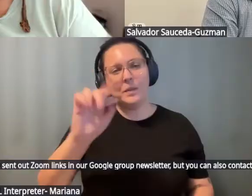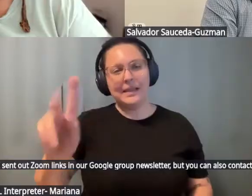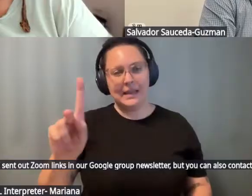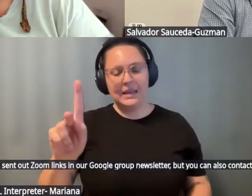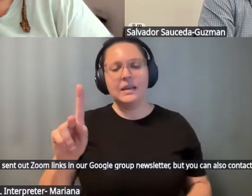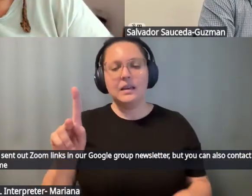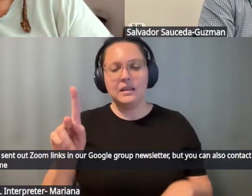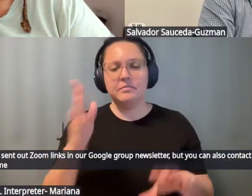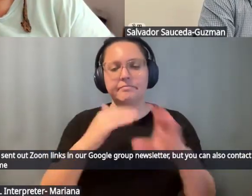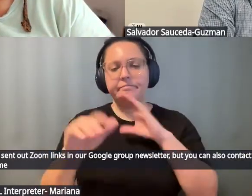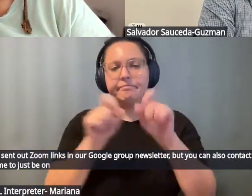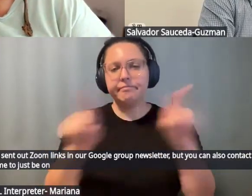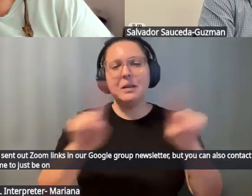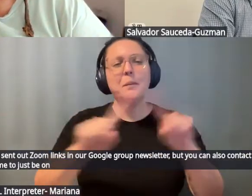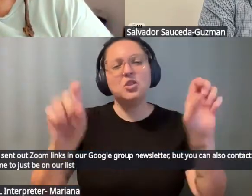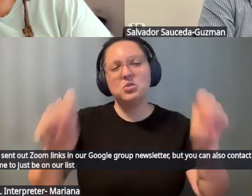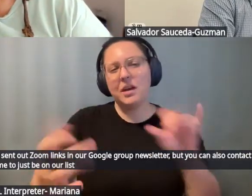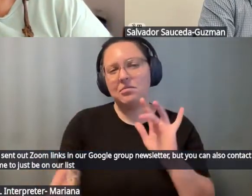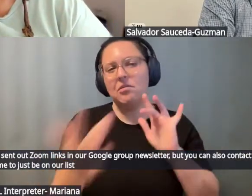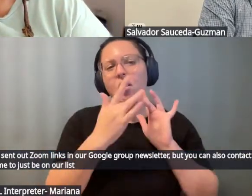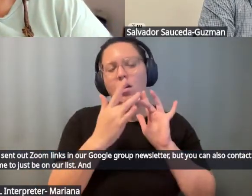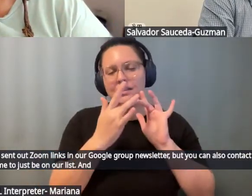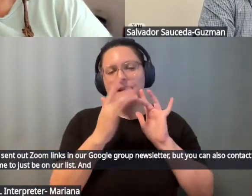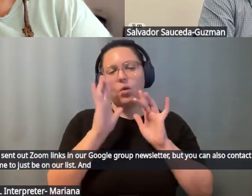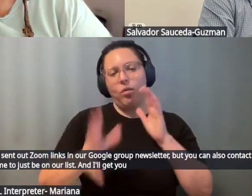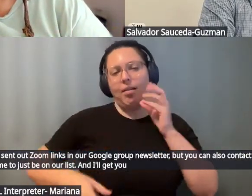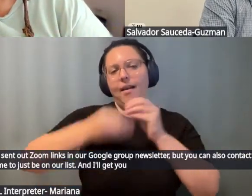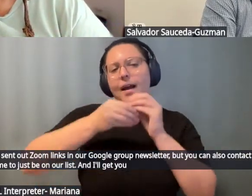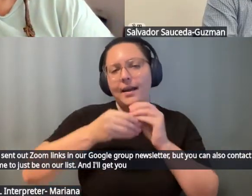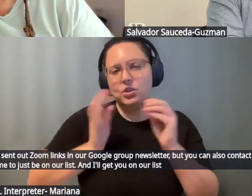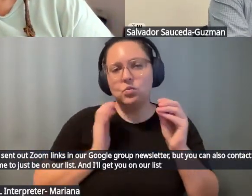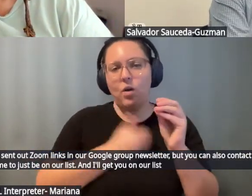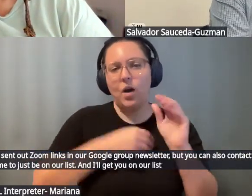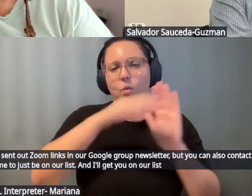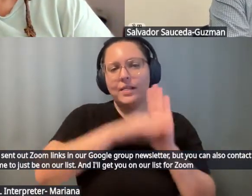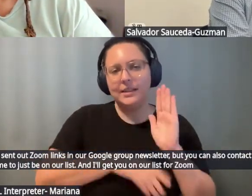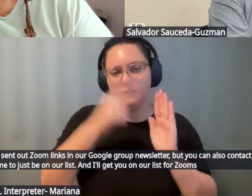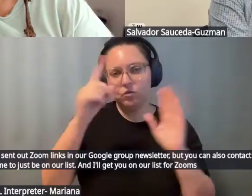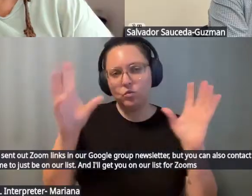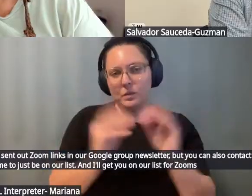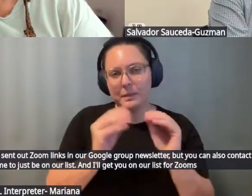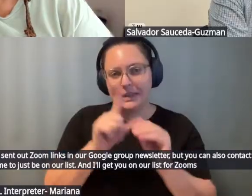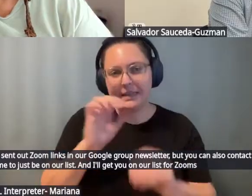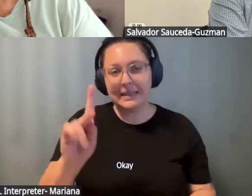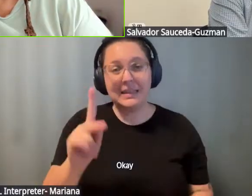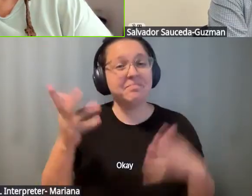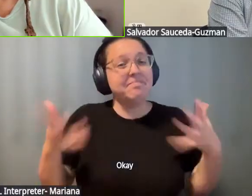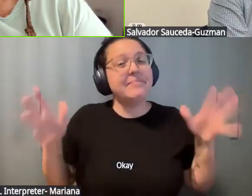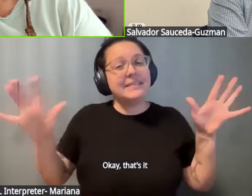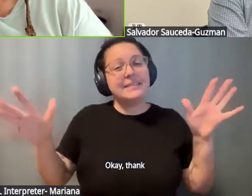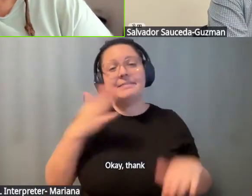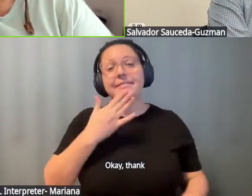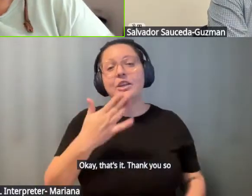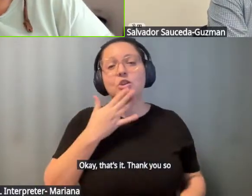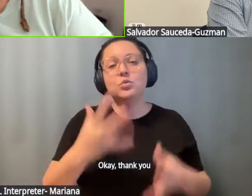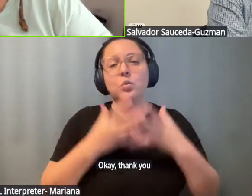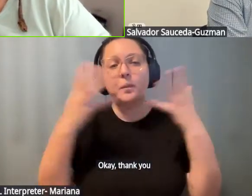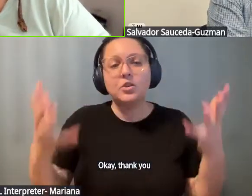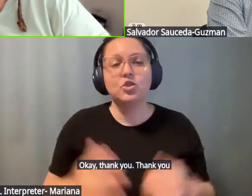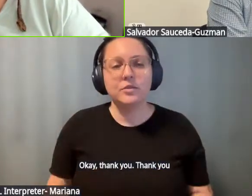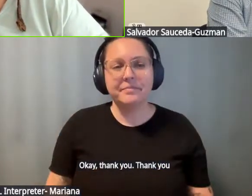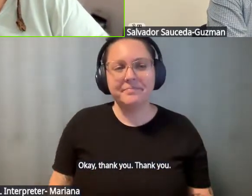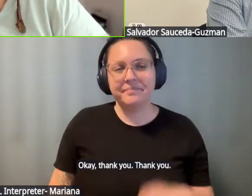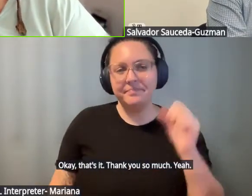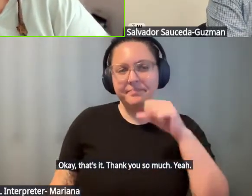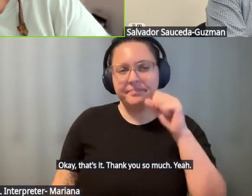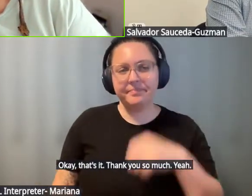just be on our list, and I'll get you on our list for Zooms. Okay, that's it. Thank you so much. Thank you. Yeah.